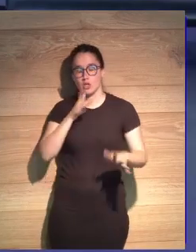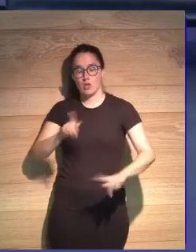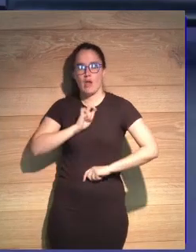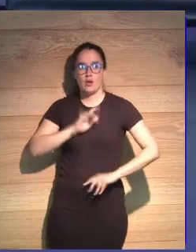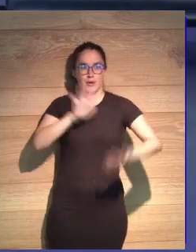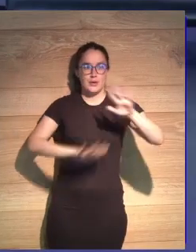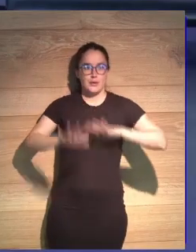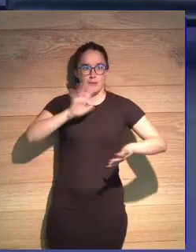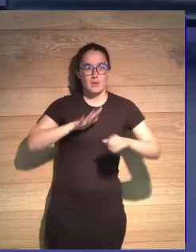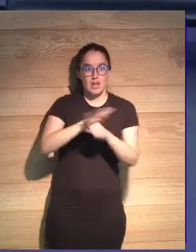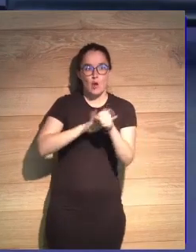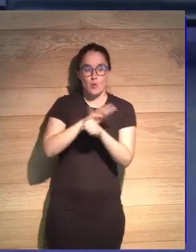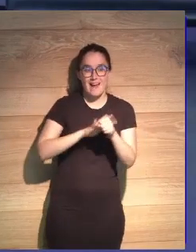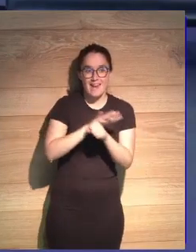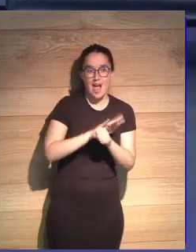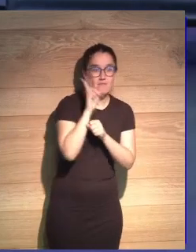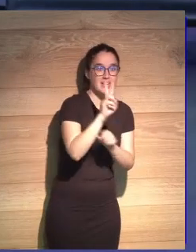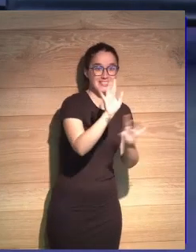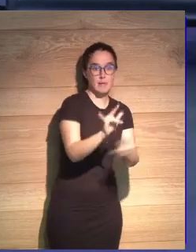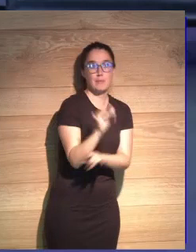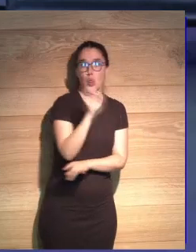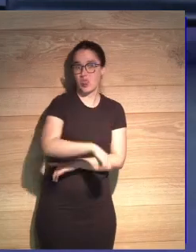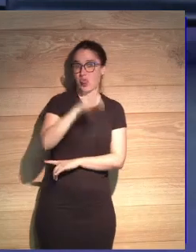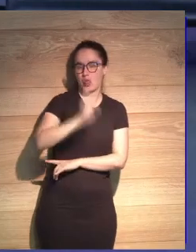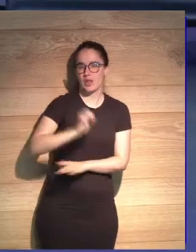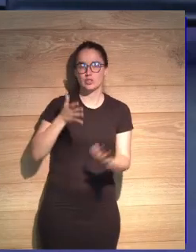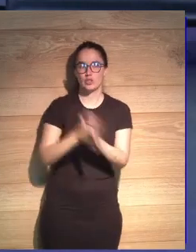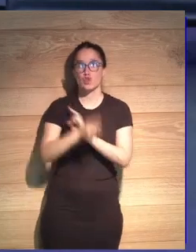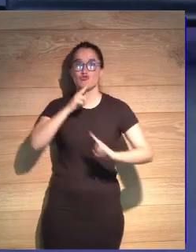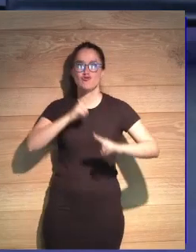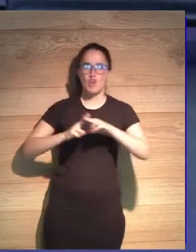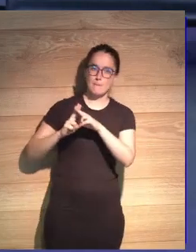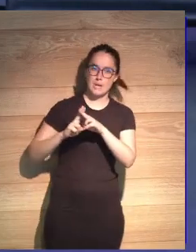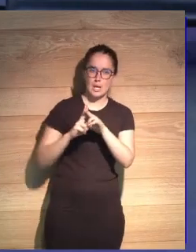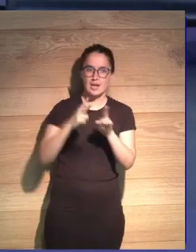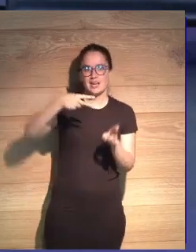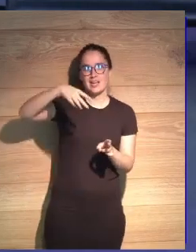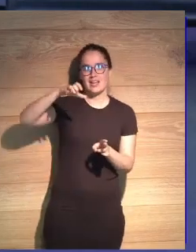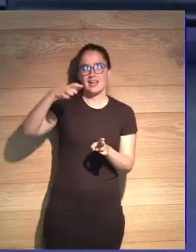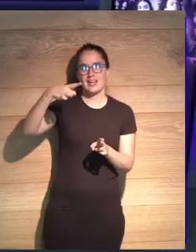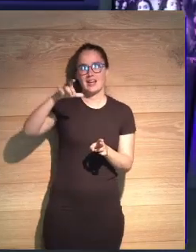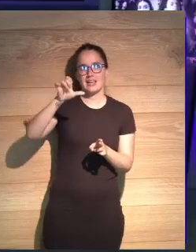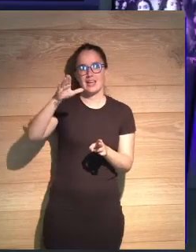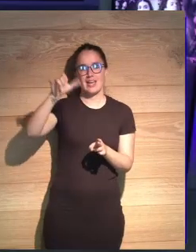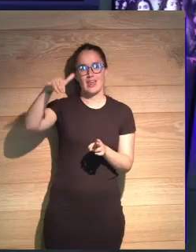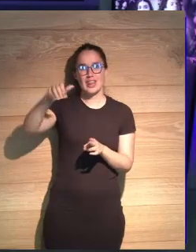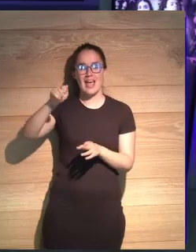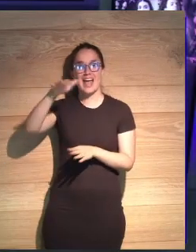This is a serious problem because there is an area that you can see, but you don't register